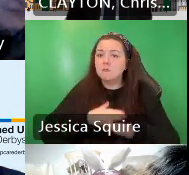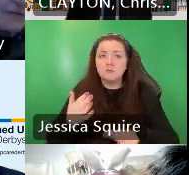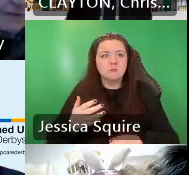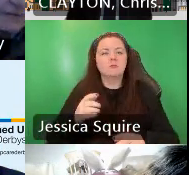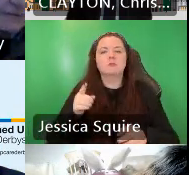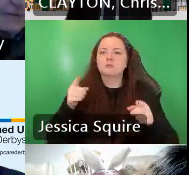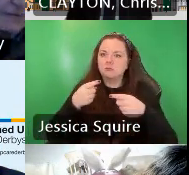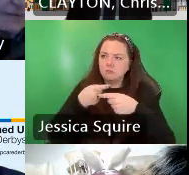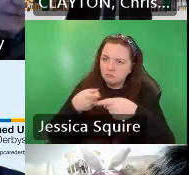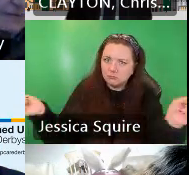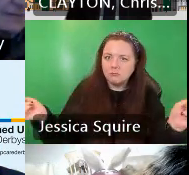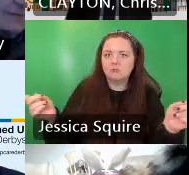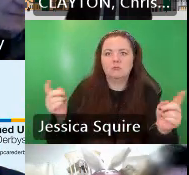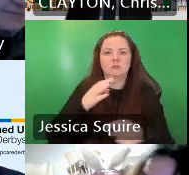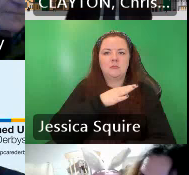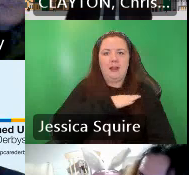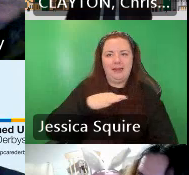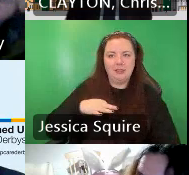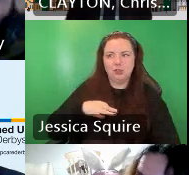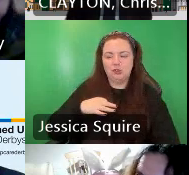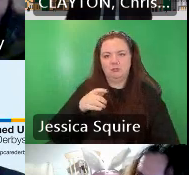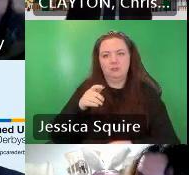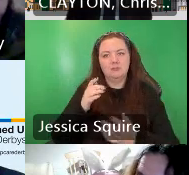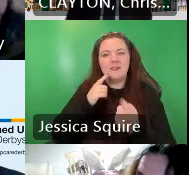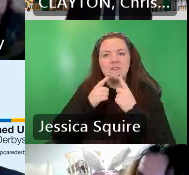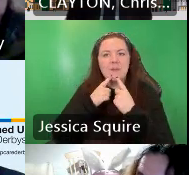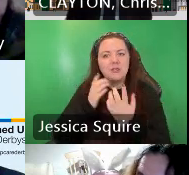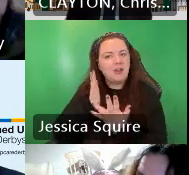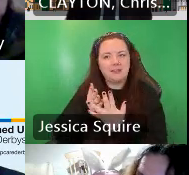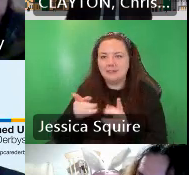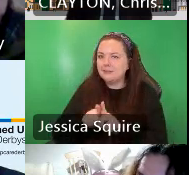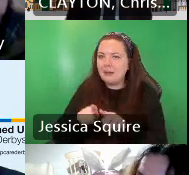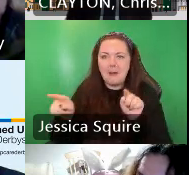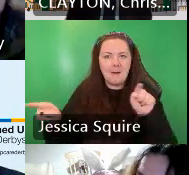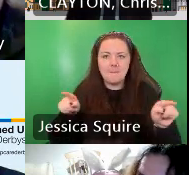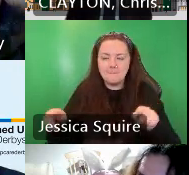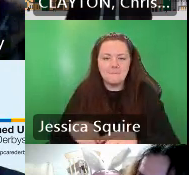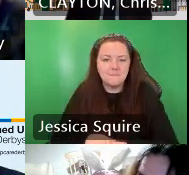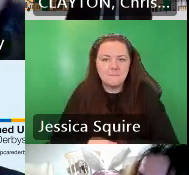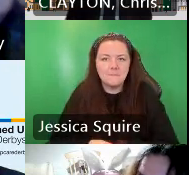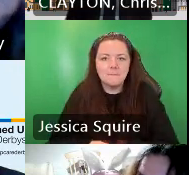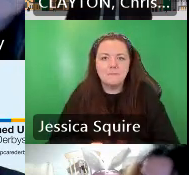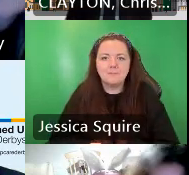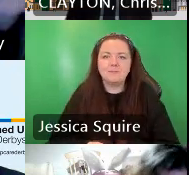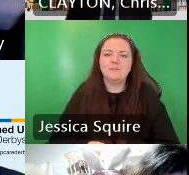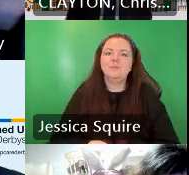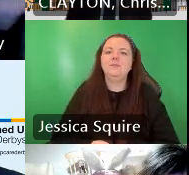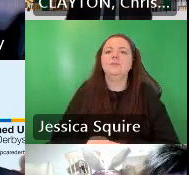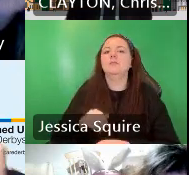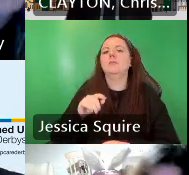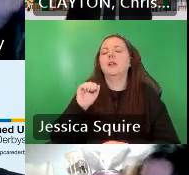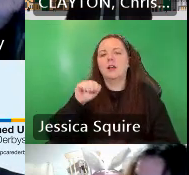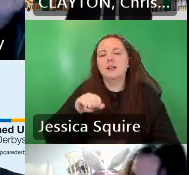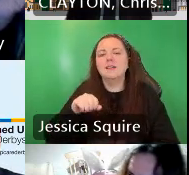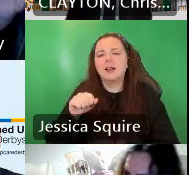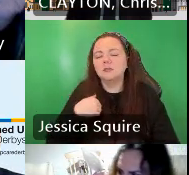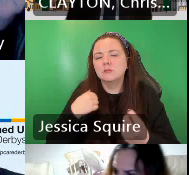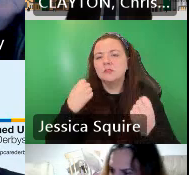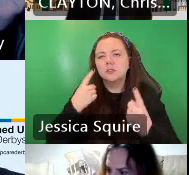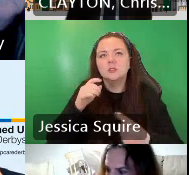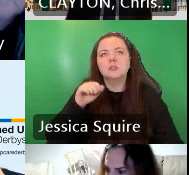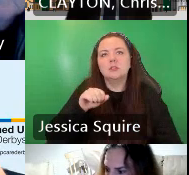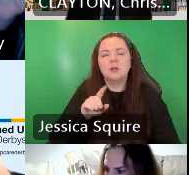to the same information. Does that make sense? We can use that as the mechanism rather than trying to do individual questions. It's because electronic patient records, if they're not being